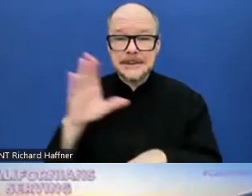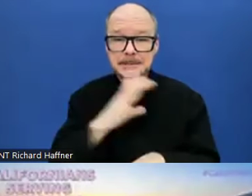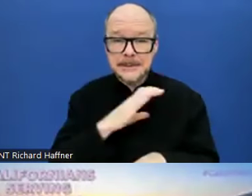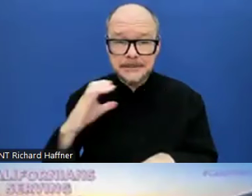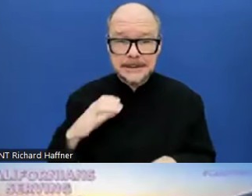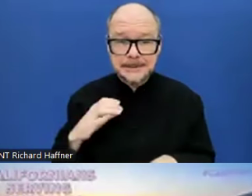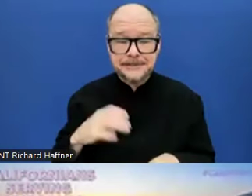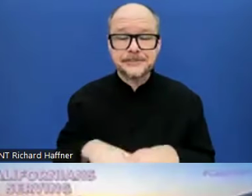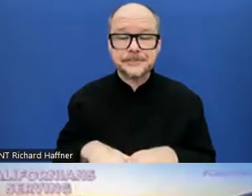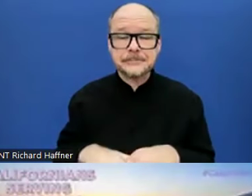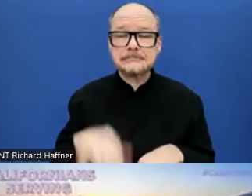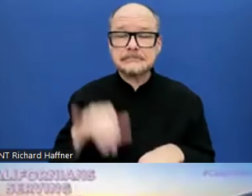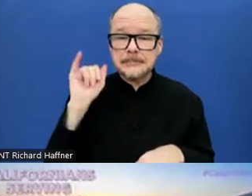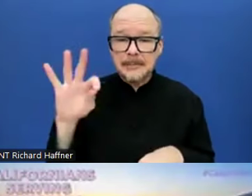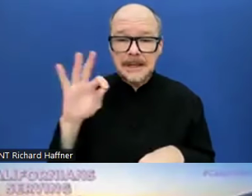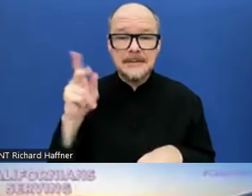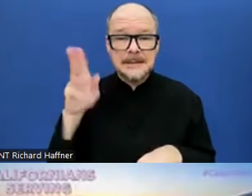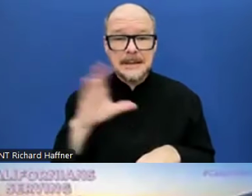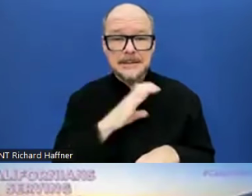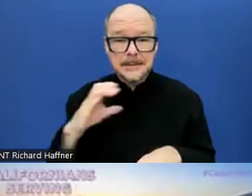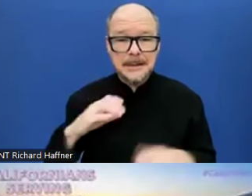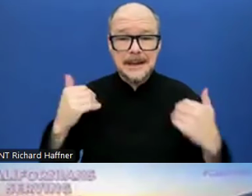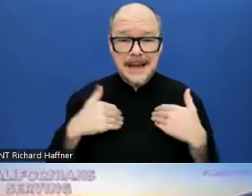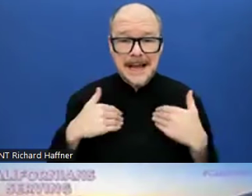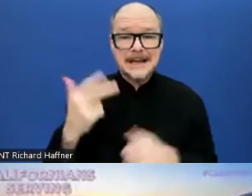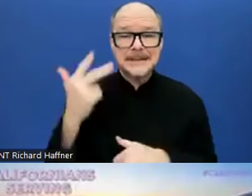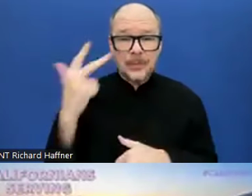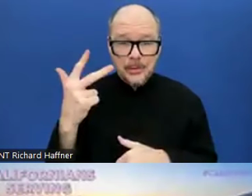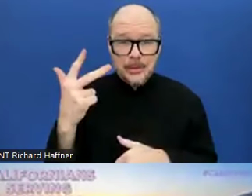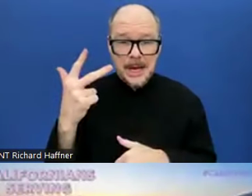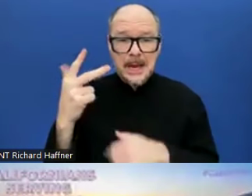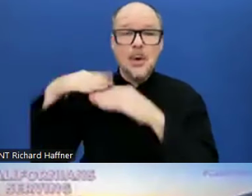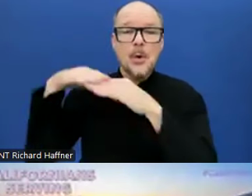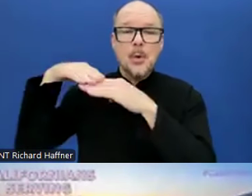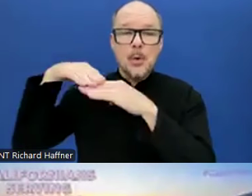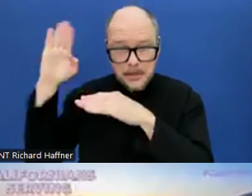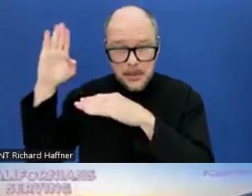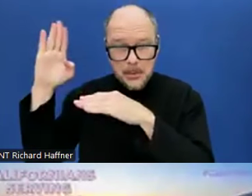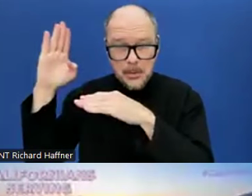subcommittee has 3 or more members from the advisory